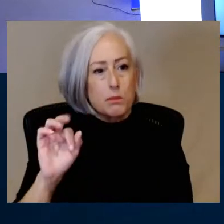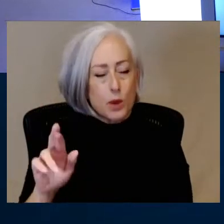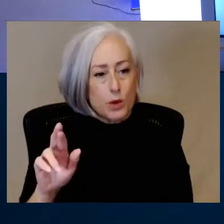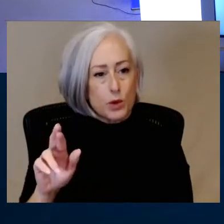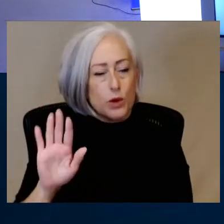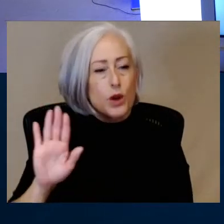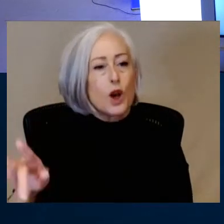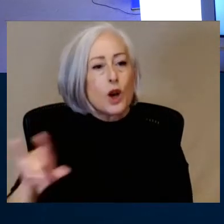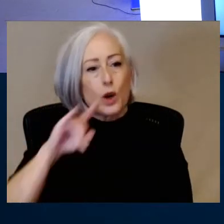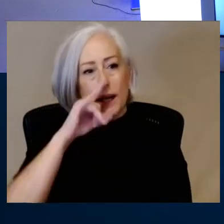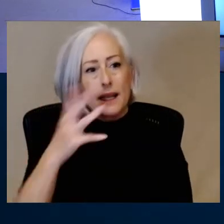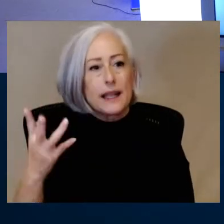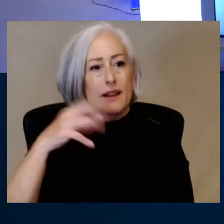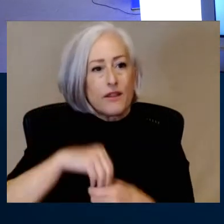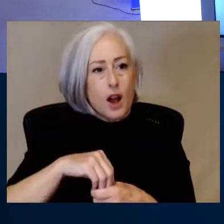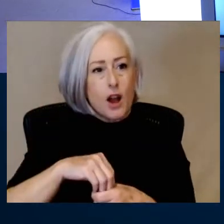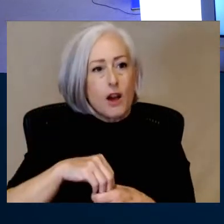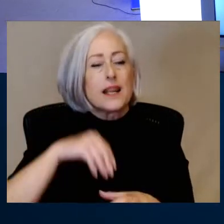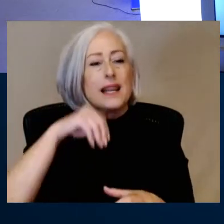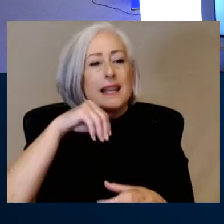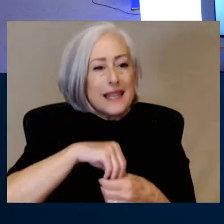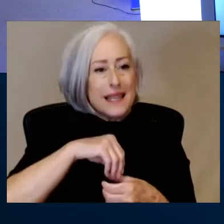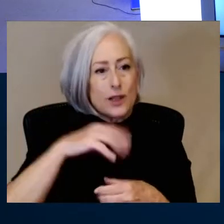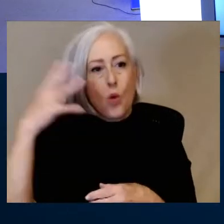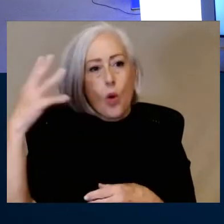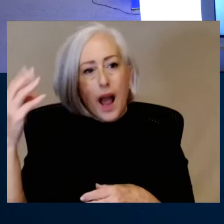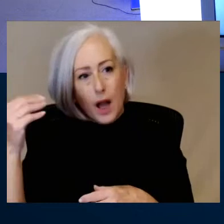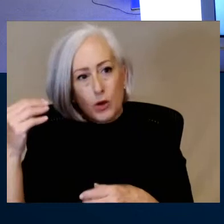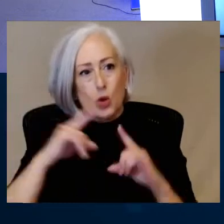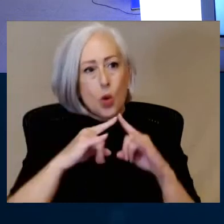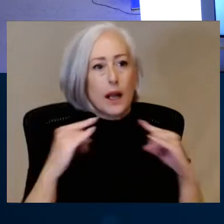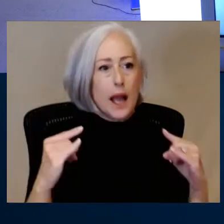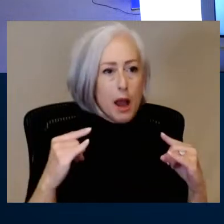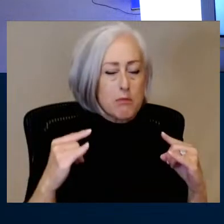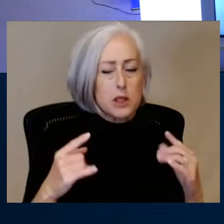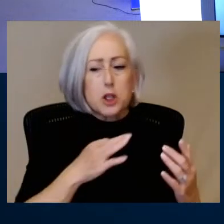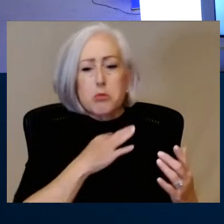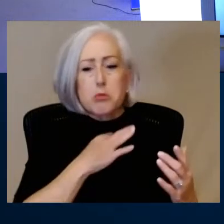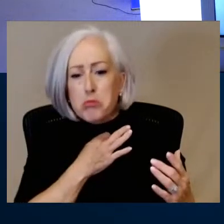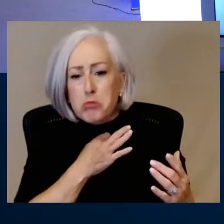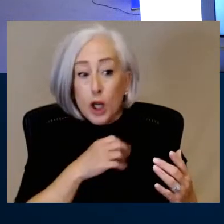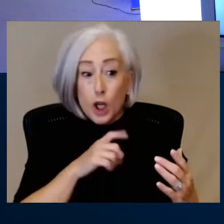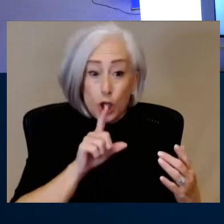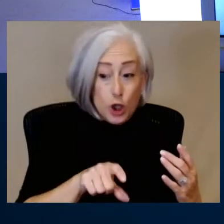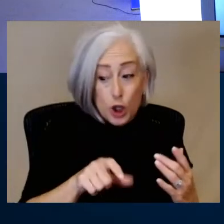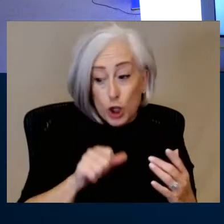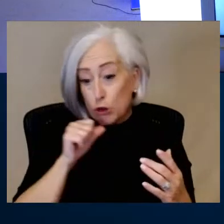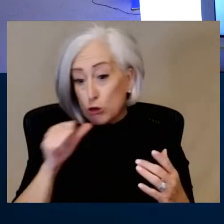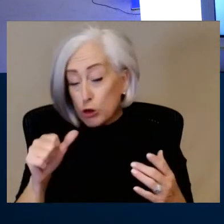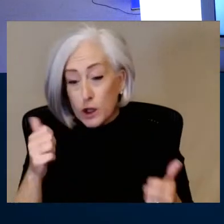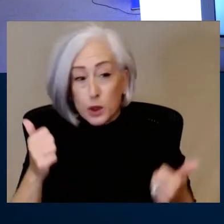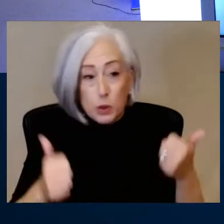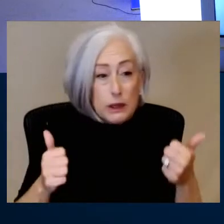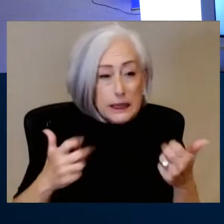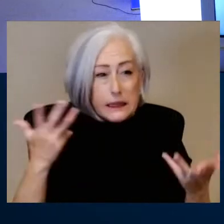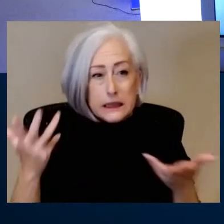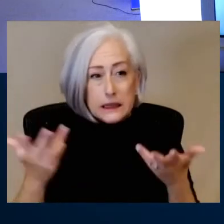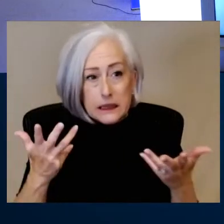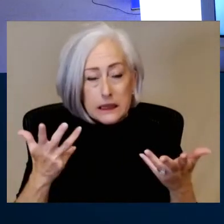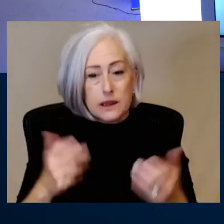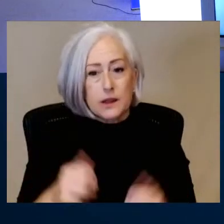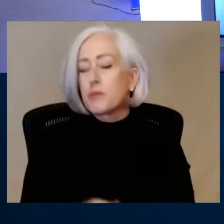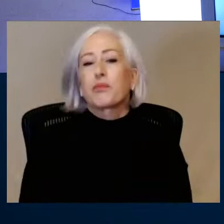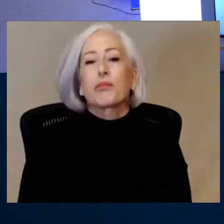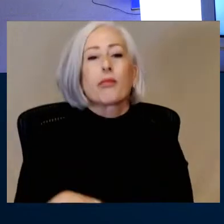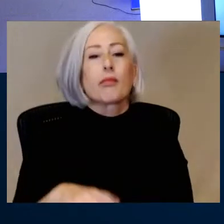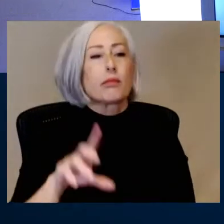in indoor-outdoor camps. She feels like she's hearing kind of mixed messages that she should or shouldn't. Can you help straighten her out? Because the data that just this week